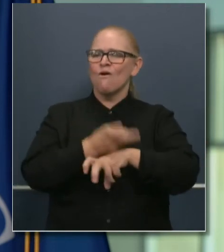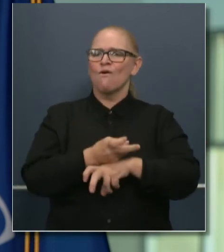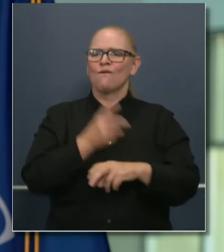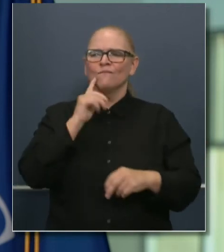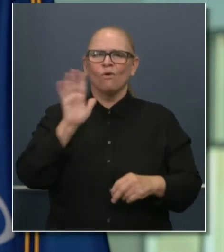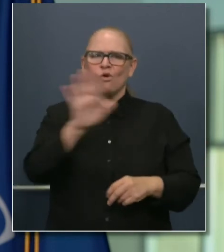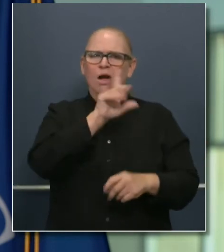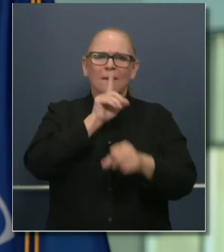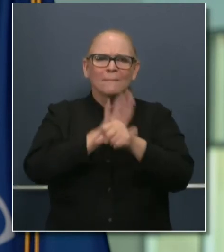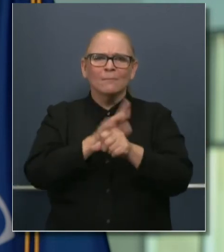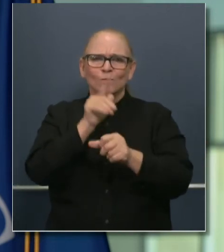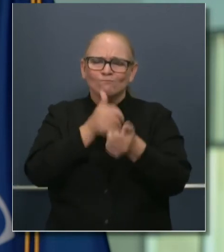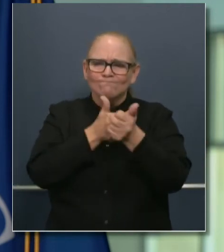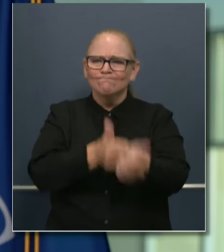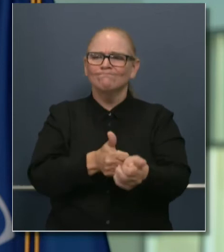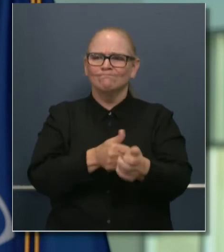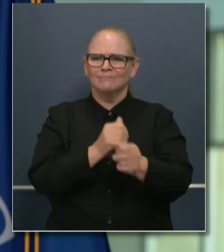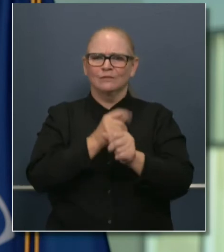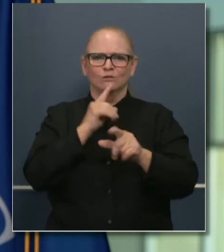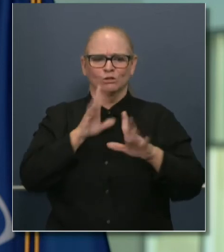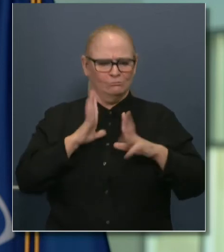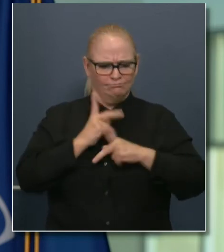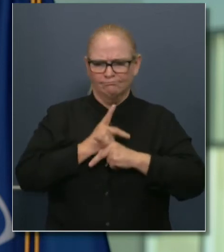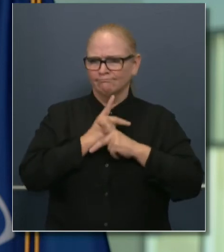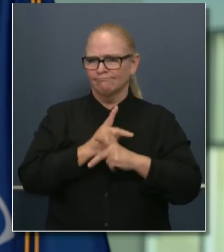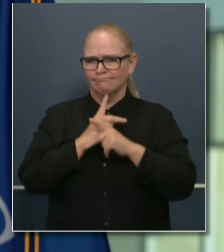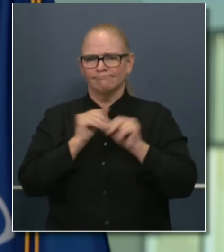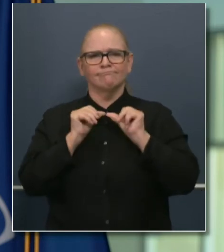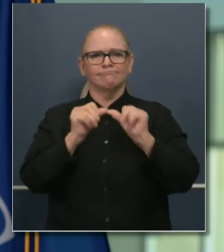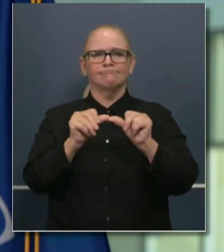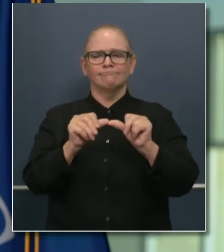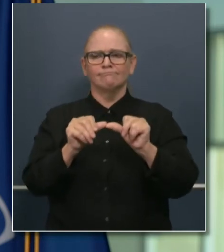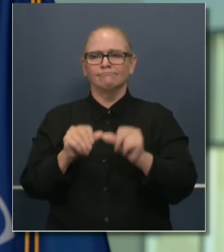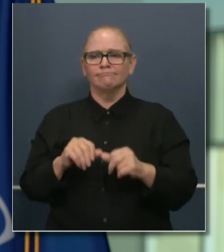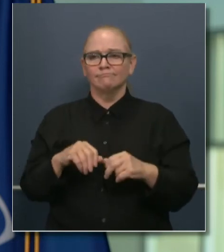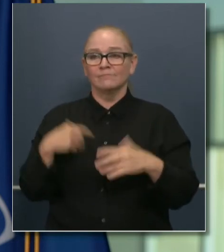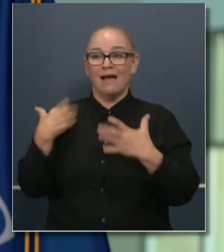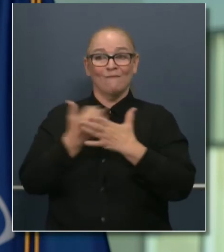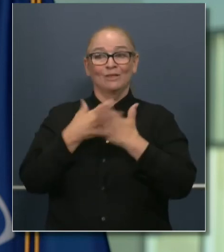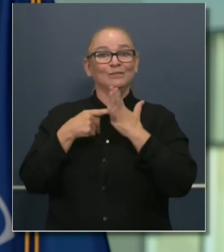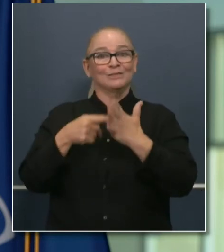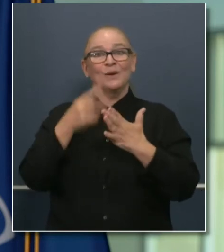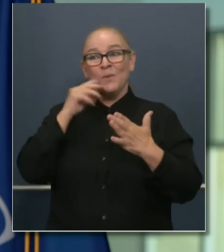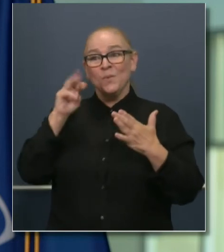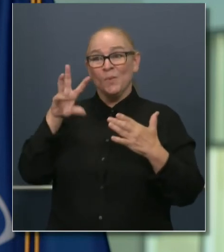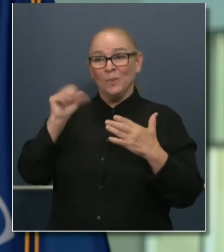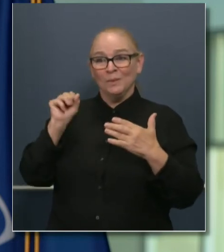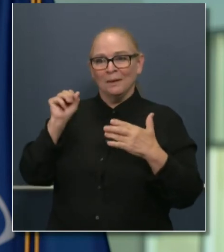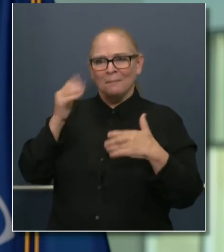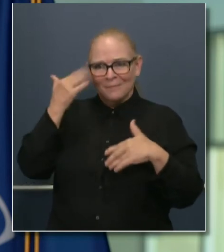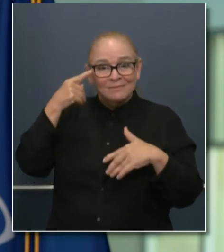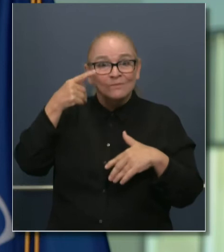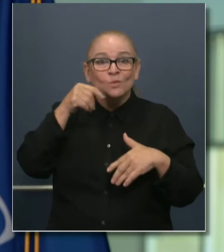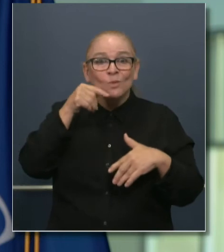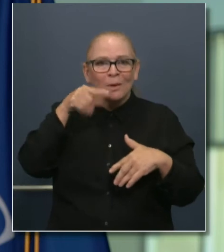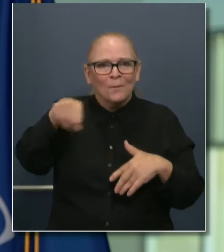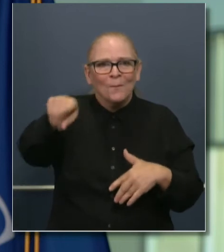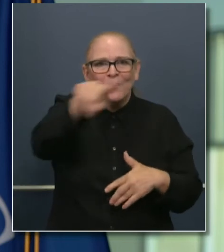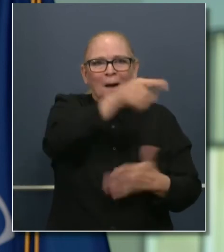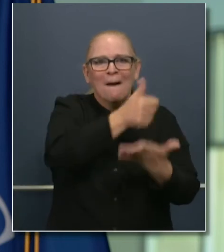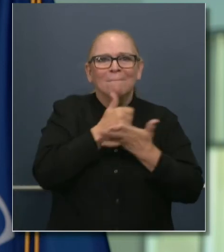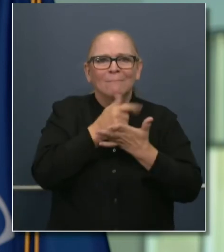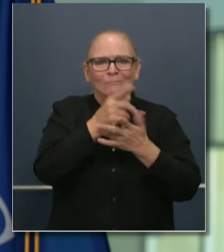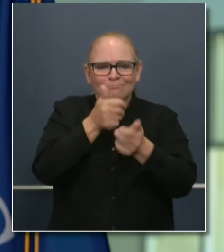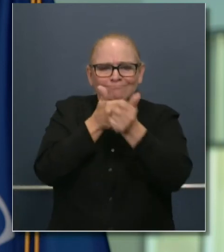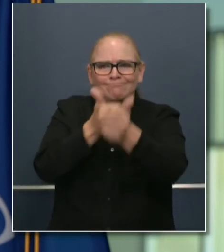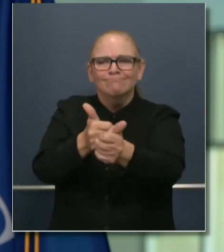the, everything we presented here today is because of you and your commitment, your resolve, and your hard work. And so